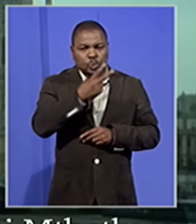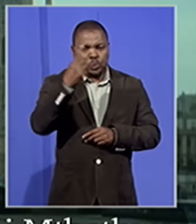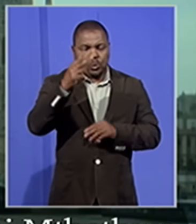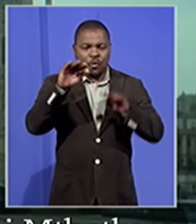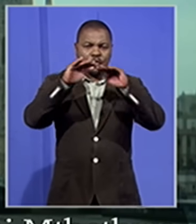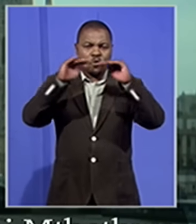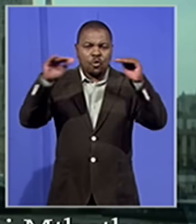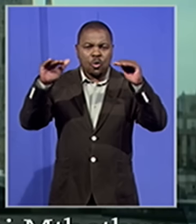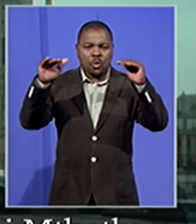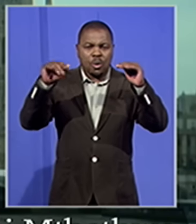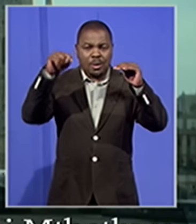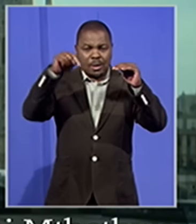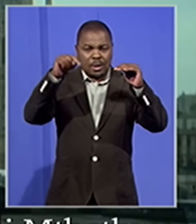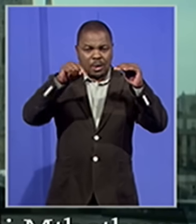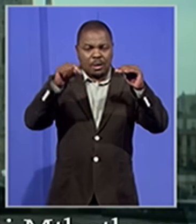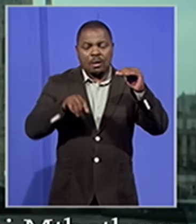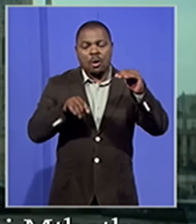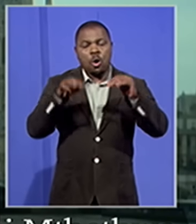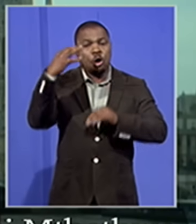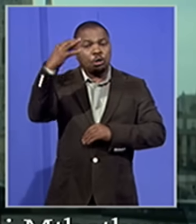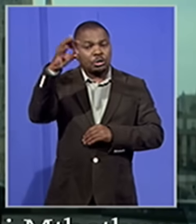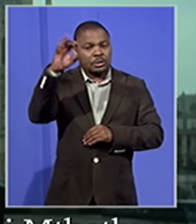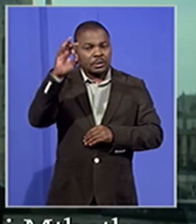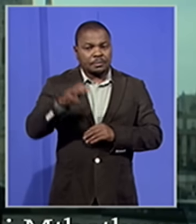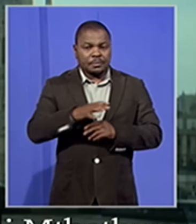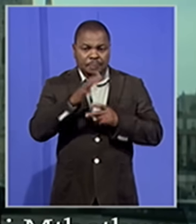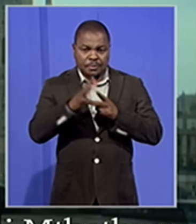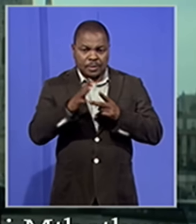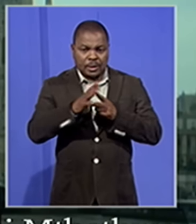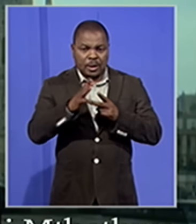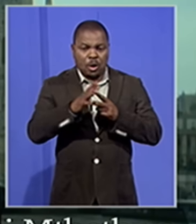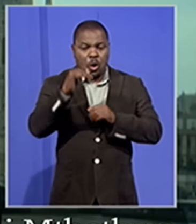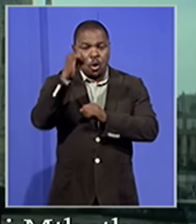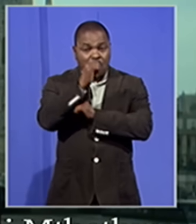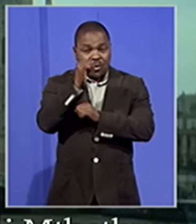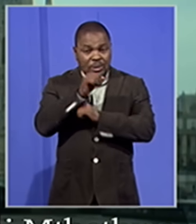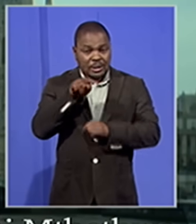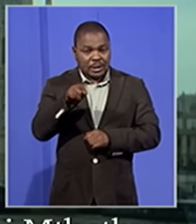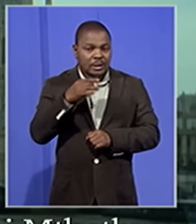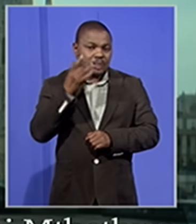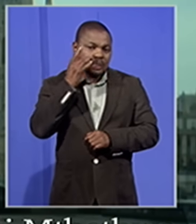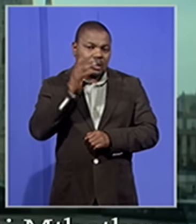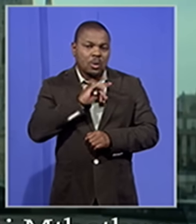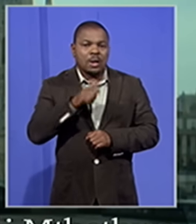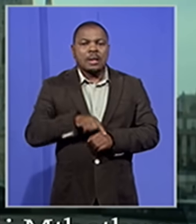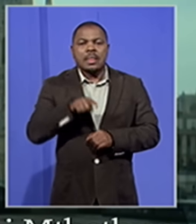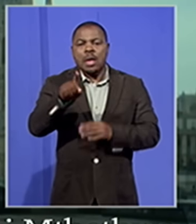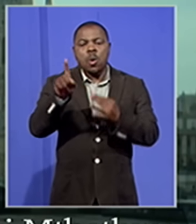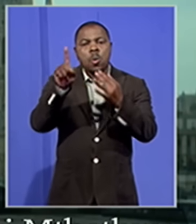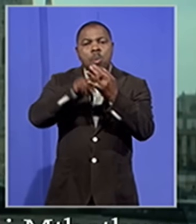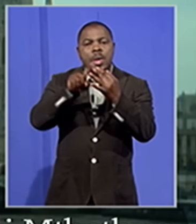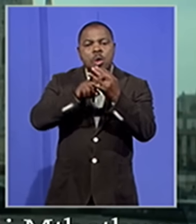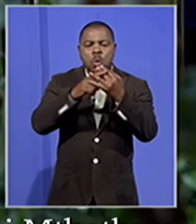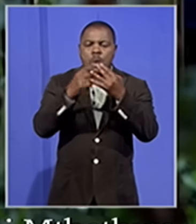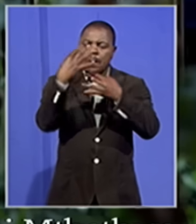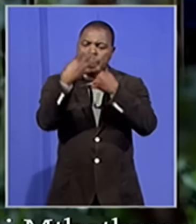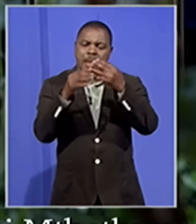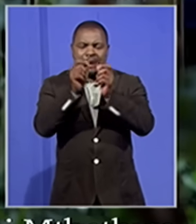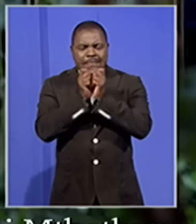Hyatt Regency Hotel. And the prosecutor's office said that a secured window had been forced